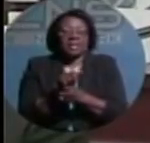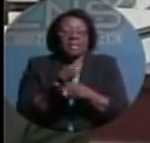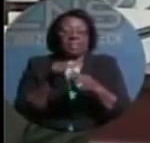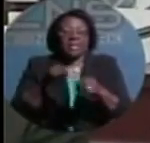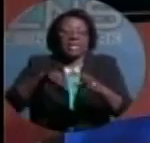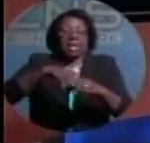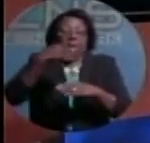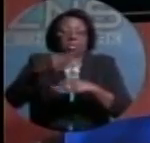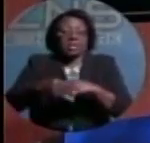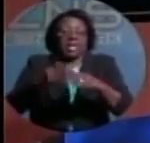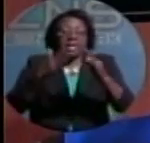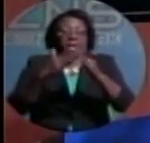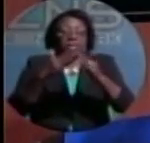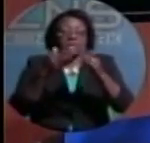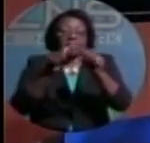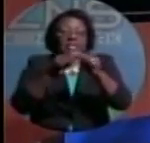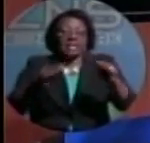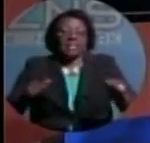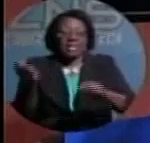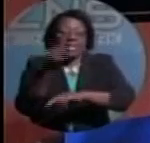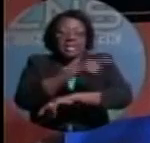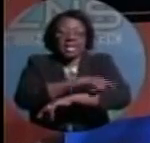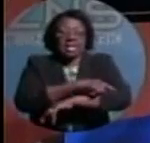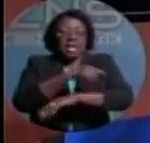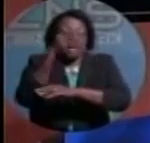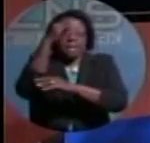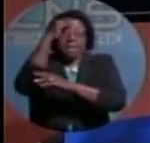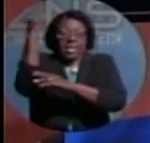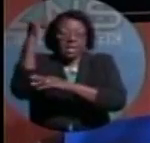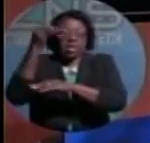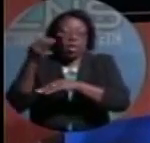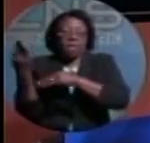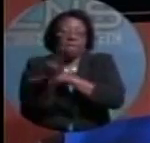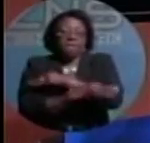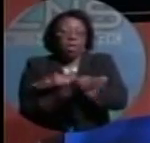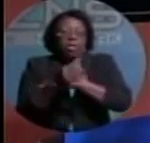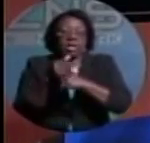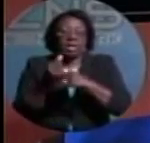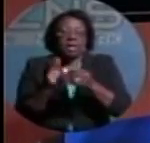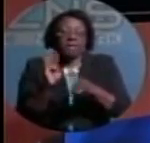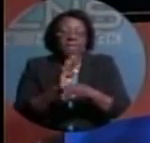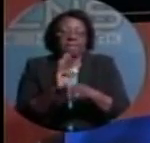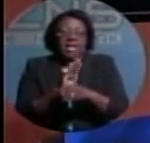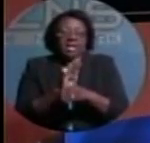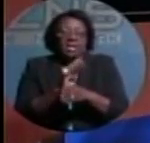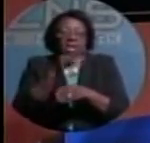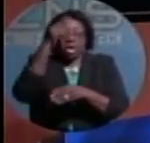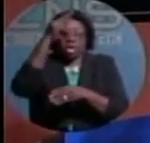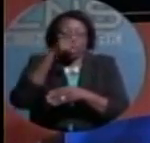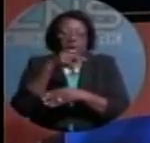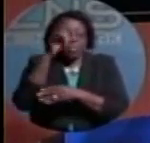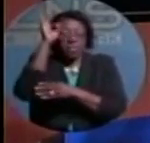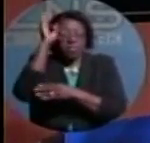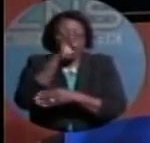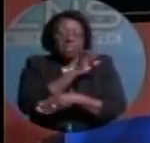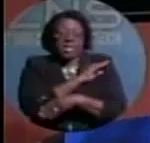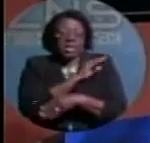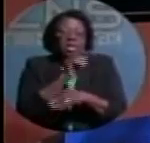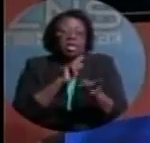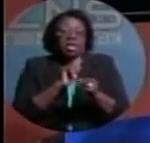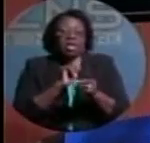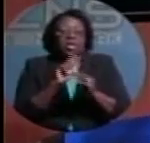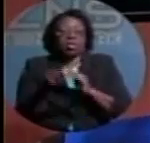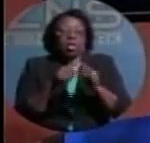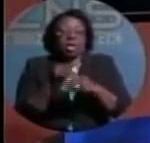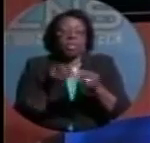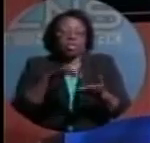Meantime, outside the House of Assembly today, Minister of Foreign Affairs and Immigration, the Honorable Fred Mitchell, gave the latest on